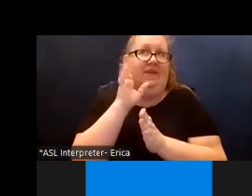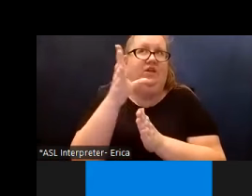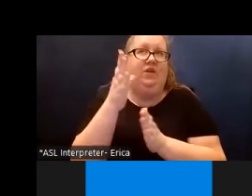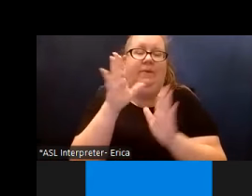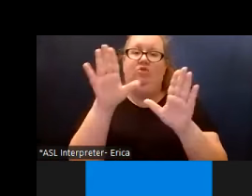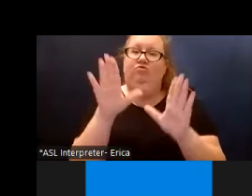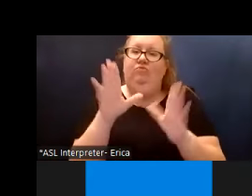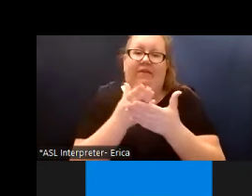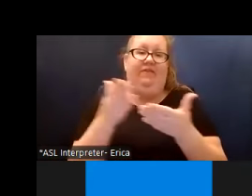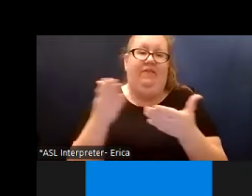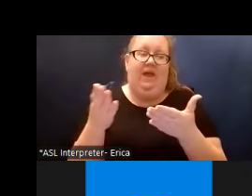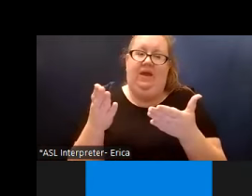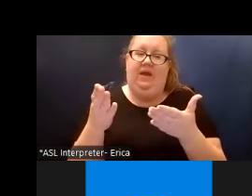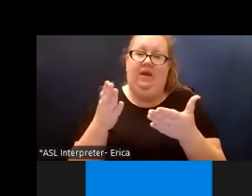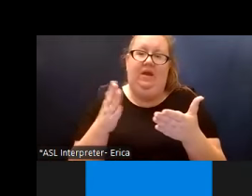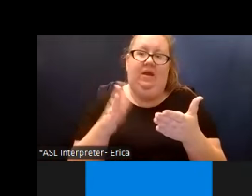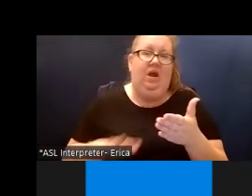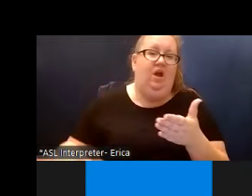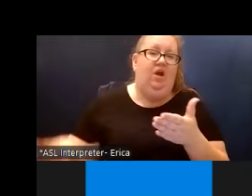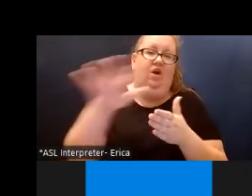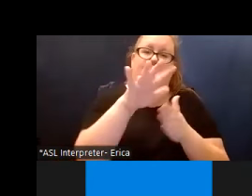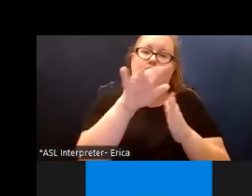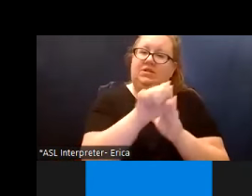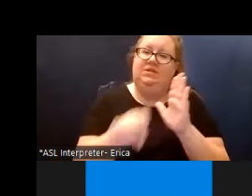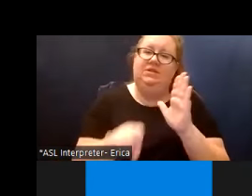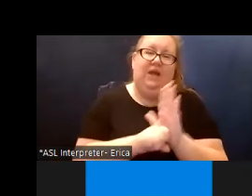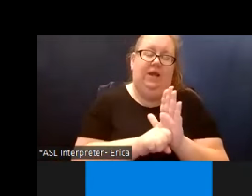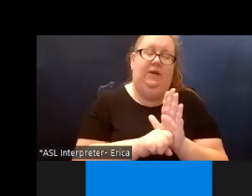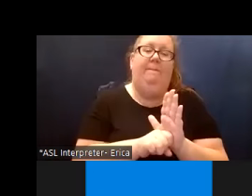thing across the state.